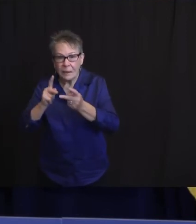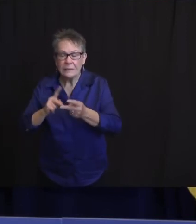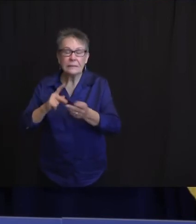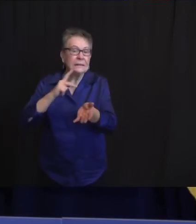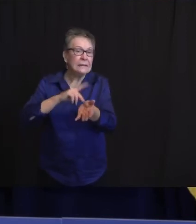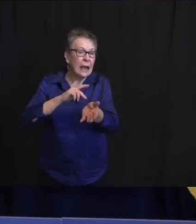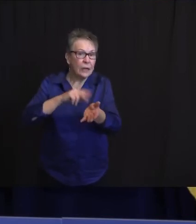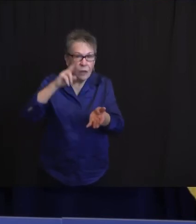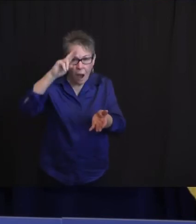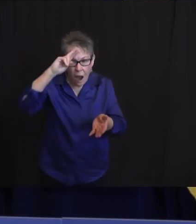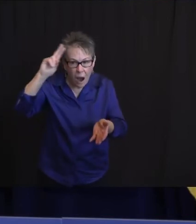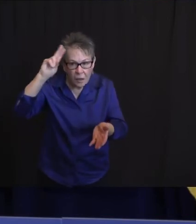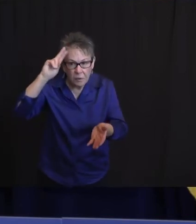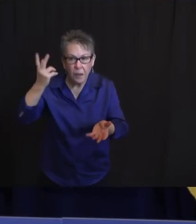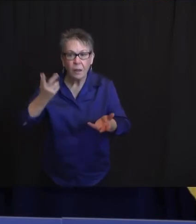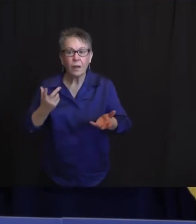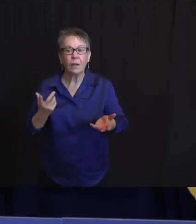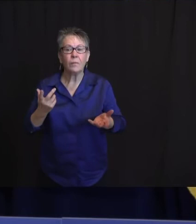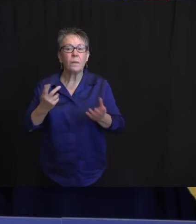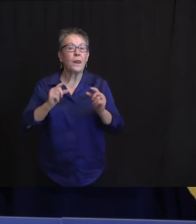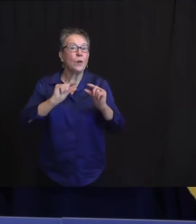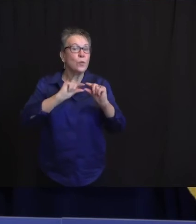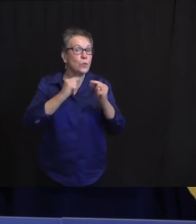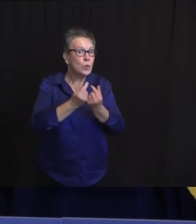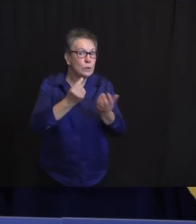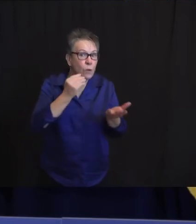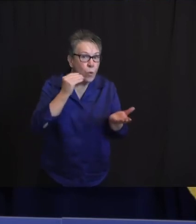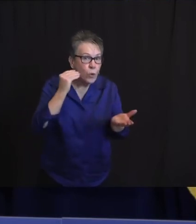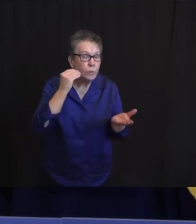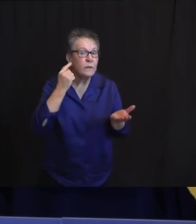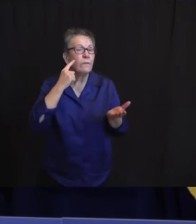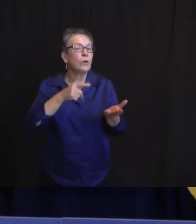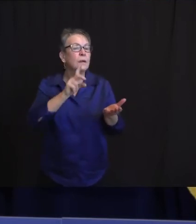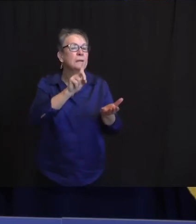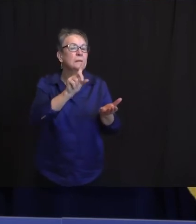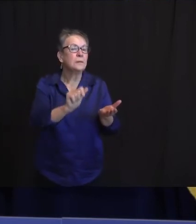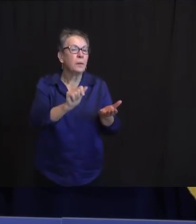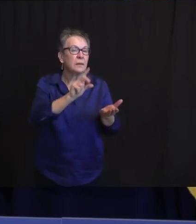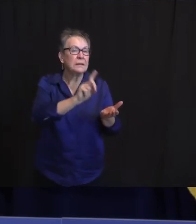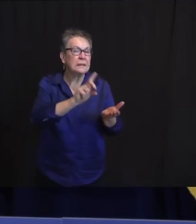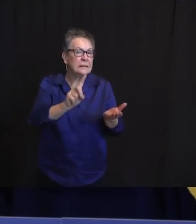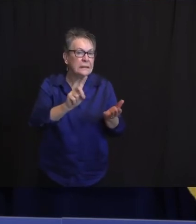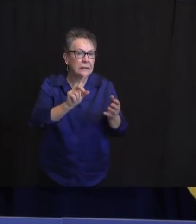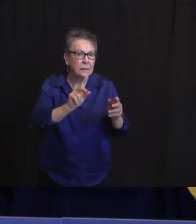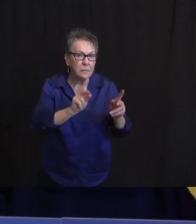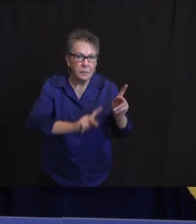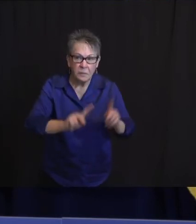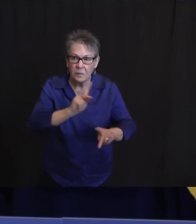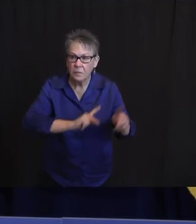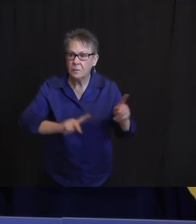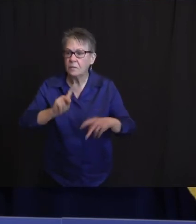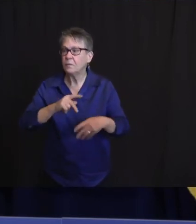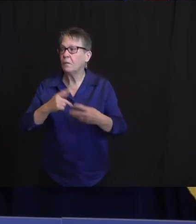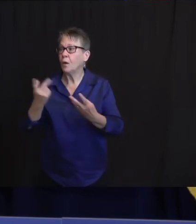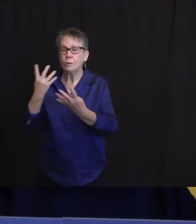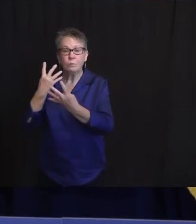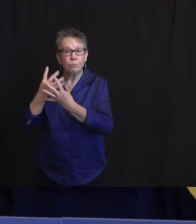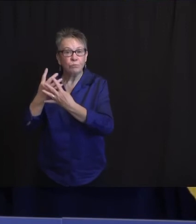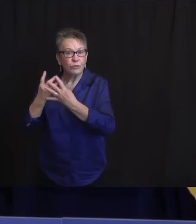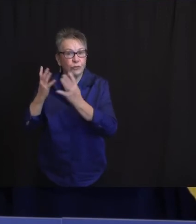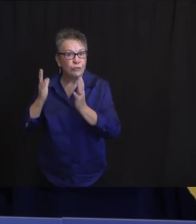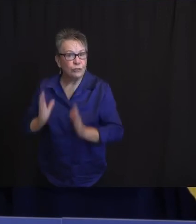disability population, and prisons because of the increased risk of infection. An example of the impact